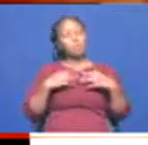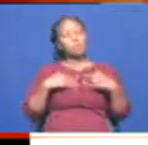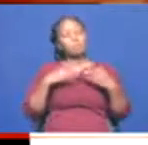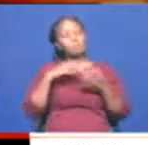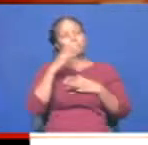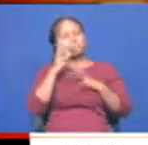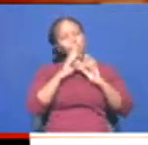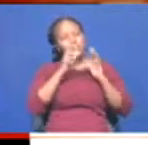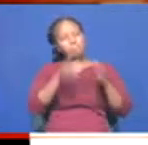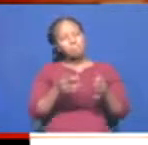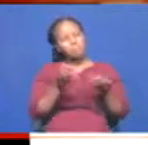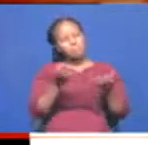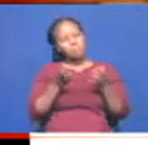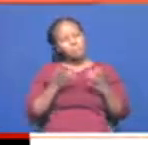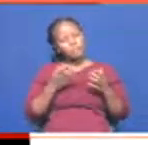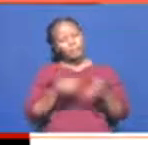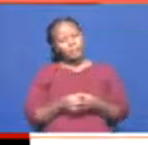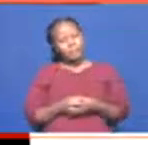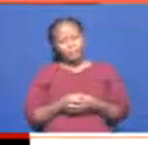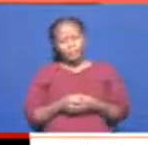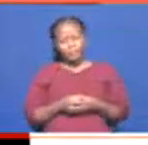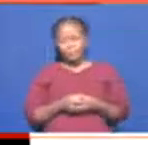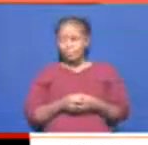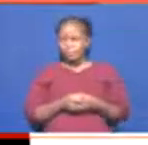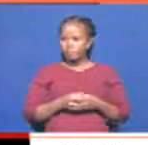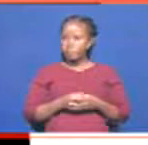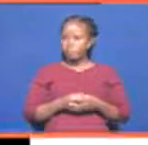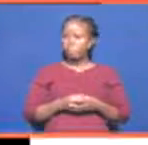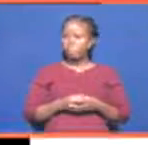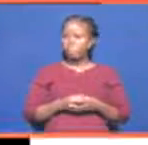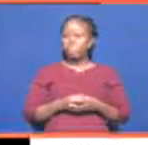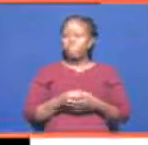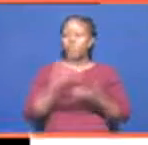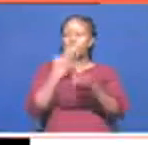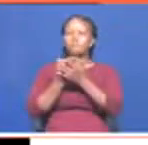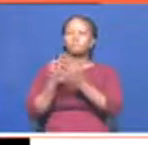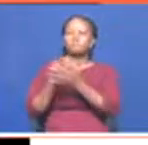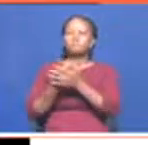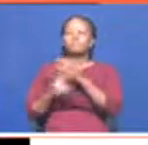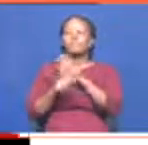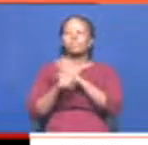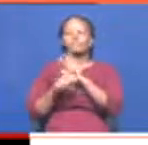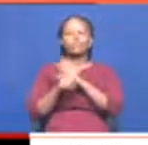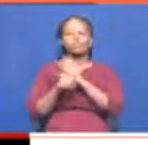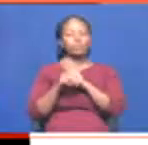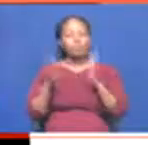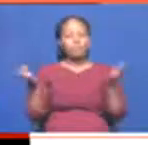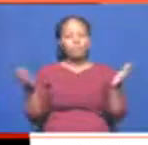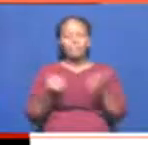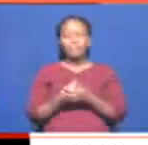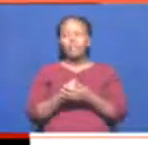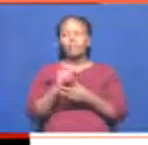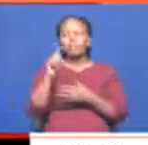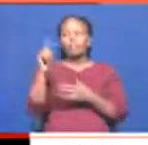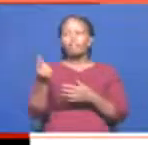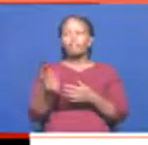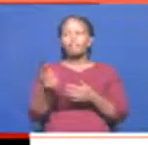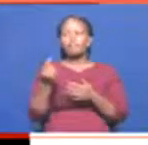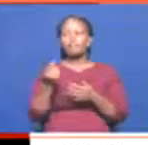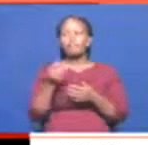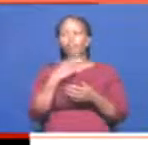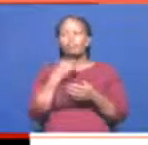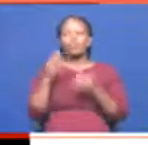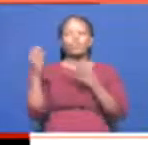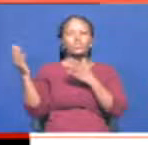outcomes-based requirements. Yeah, thank you so much. I would like, first of all, to welcome everybody